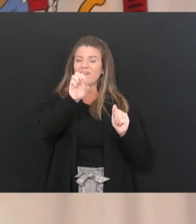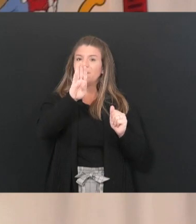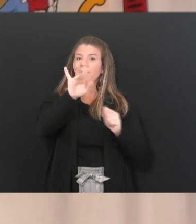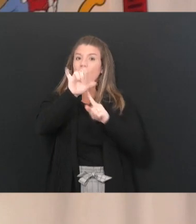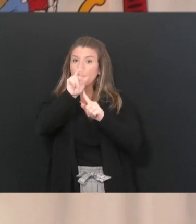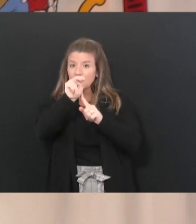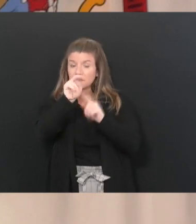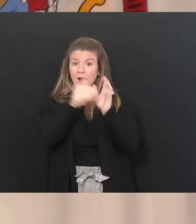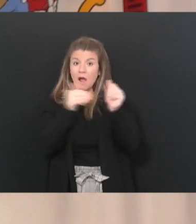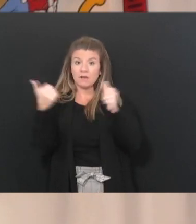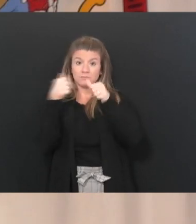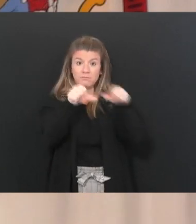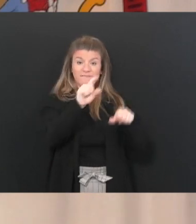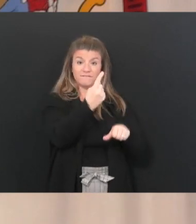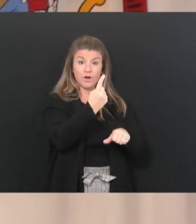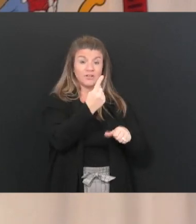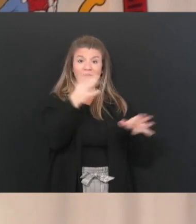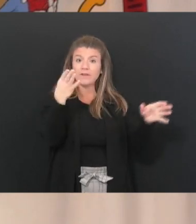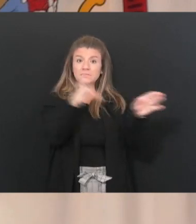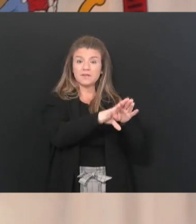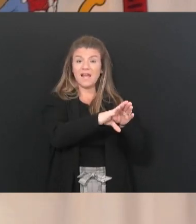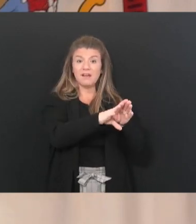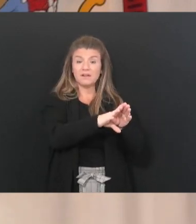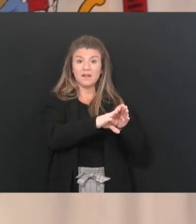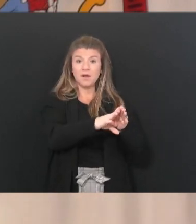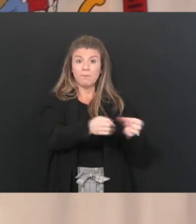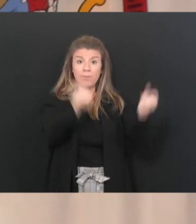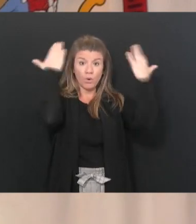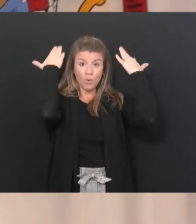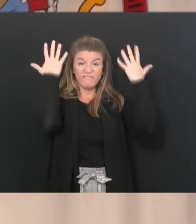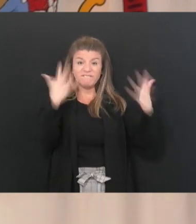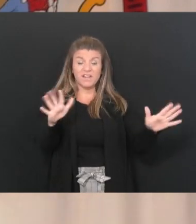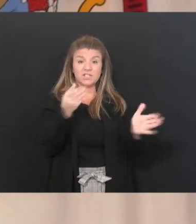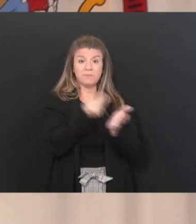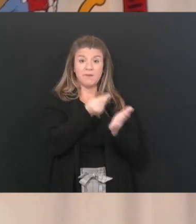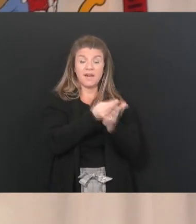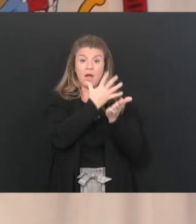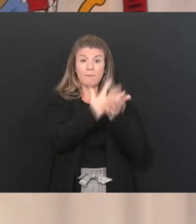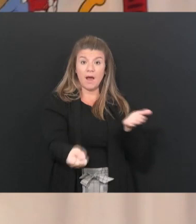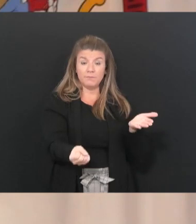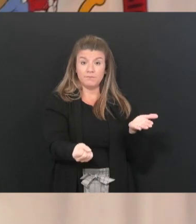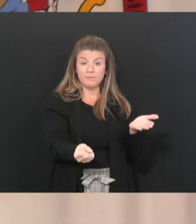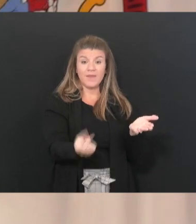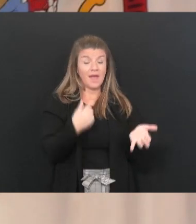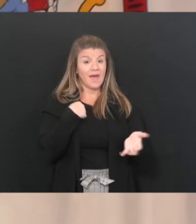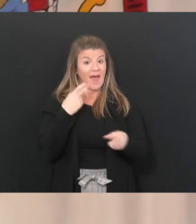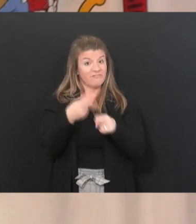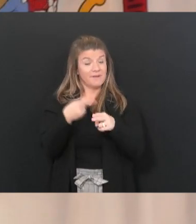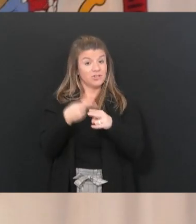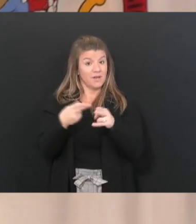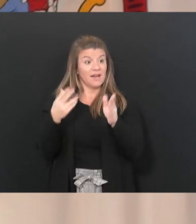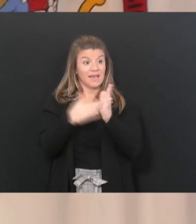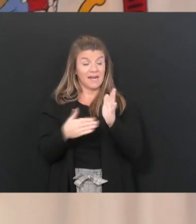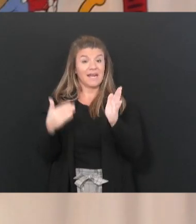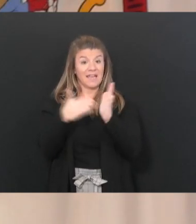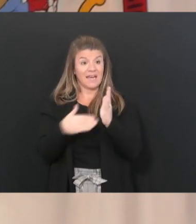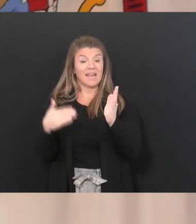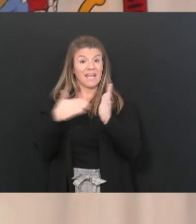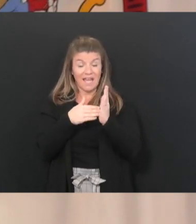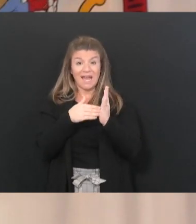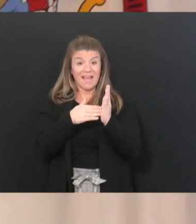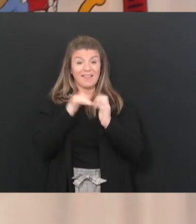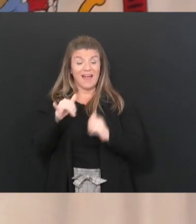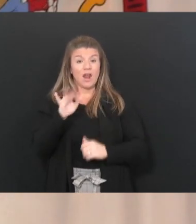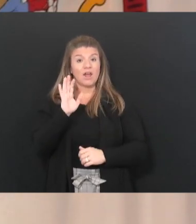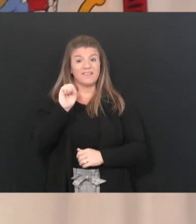and basically it got shut down because they were overloaded and everything in every way. And I've mentioned this over and over that the